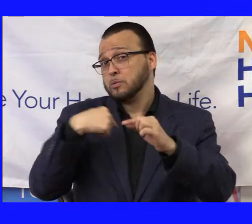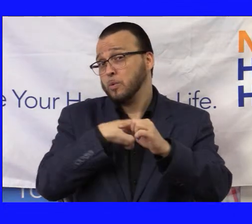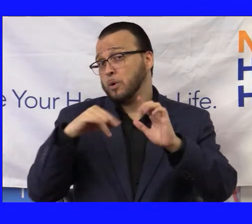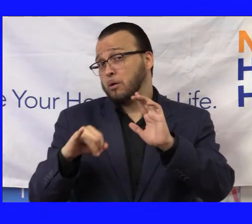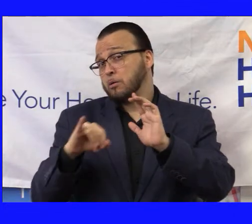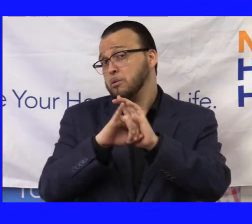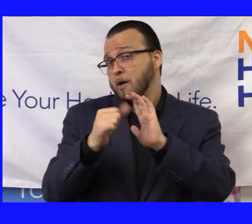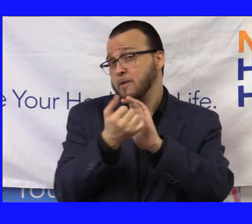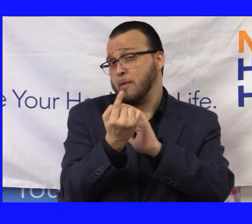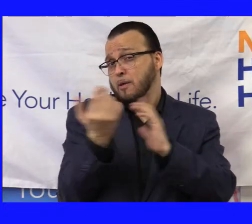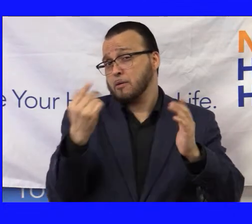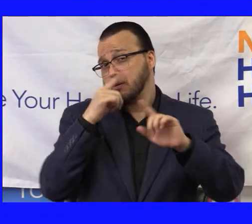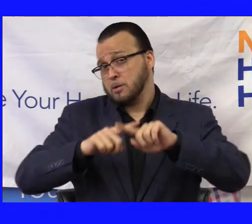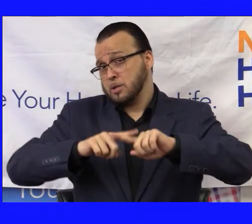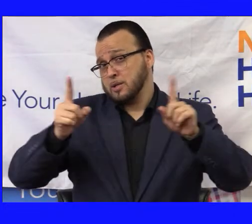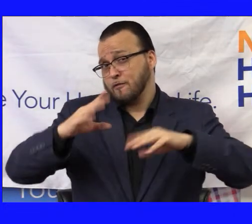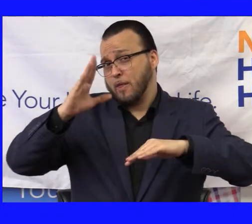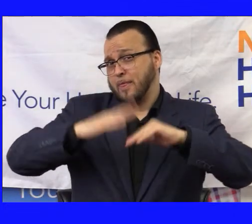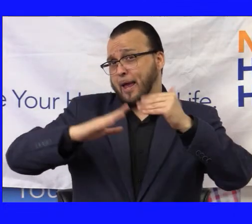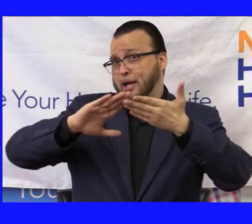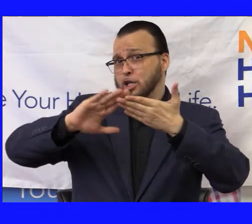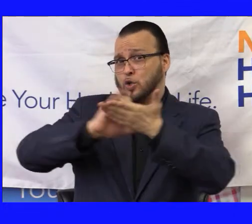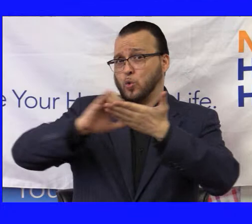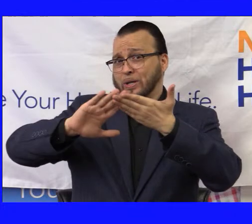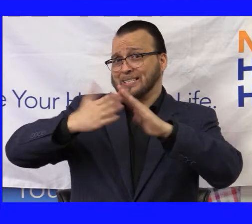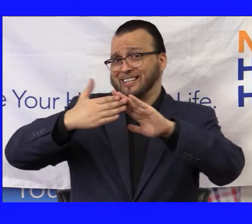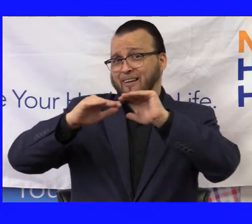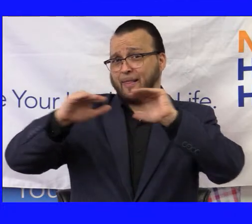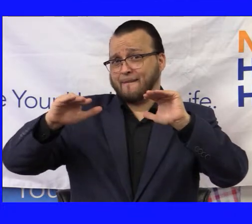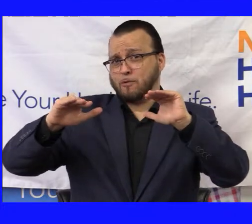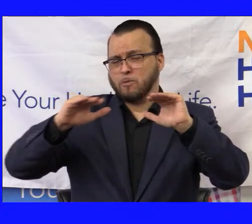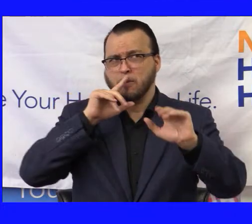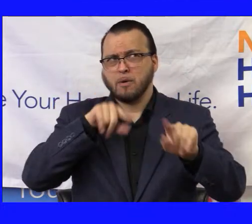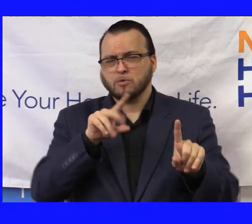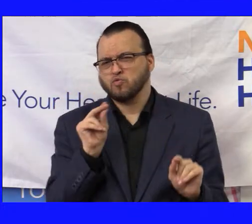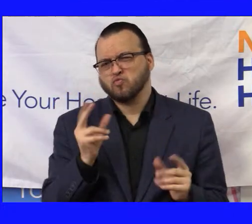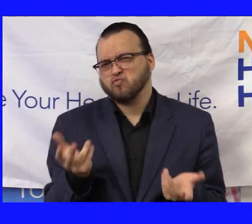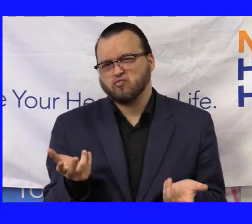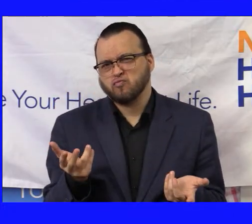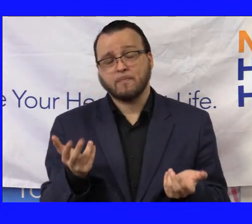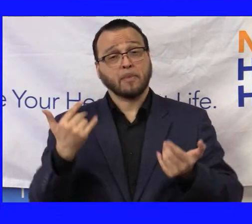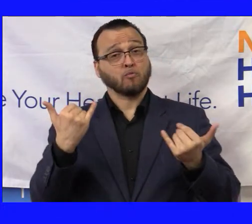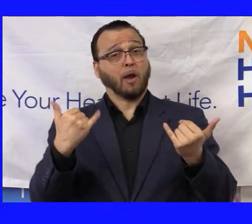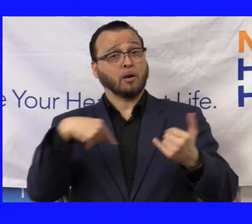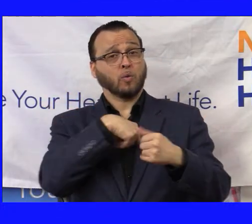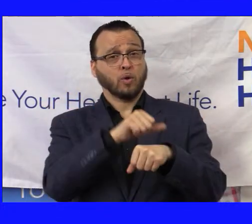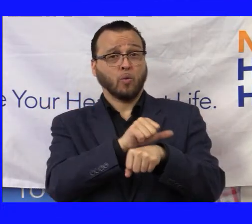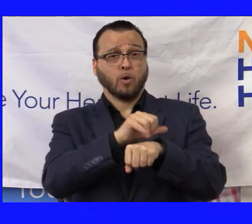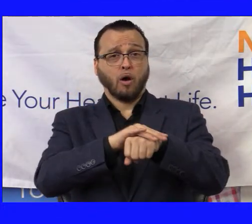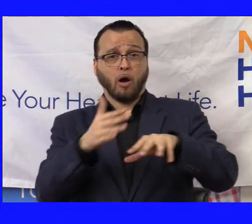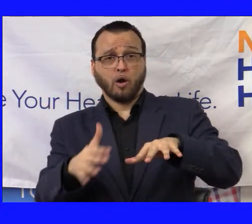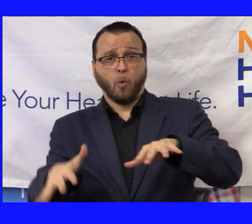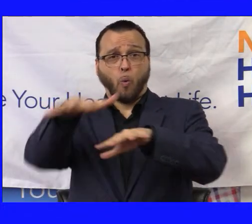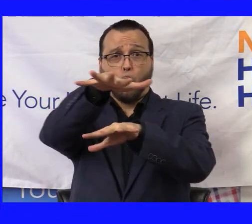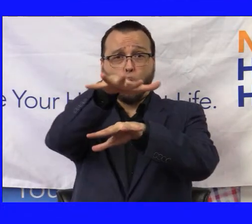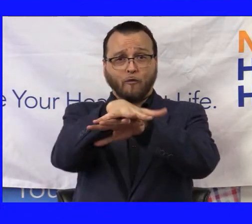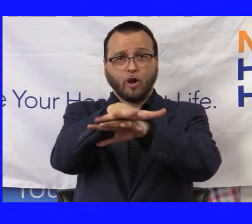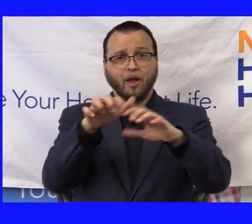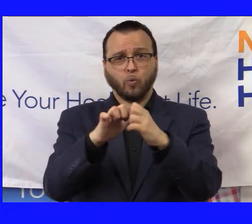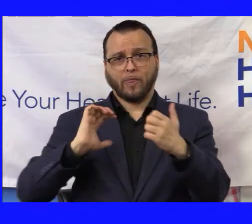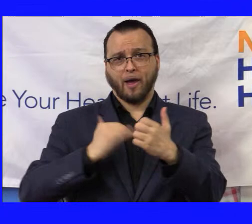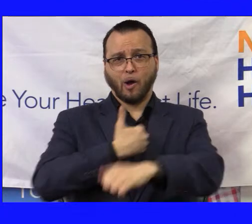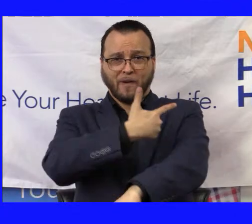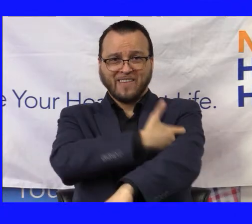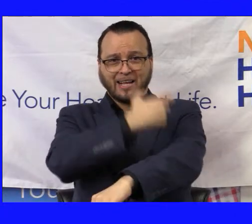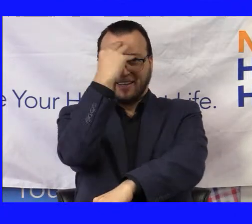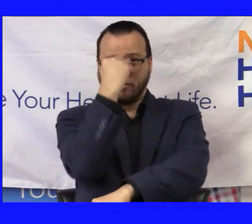anything differently than we have at the city level, the answer is no. And we're currently working on overlaying with our vaccination information